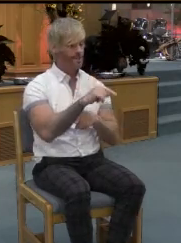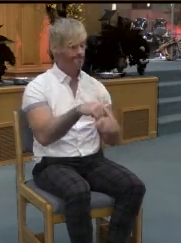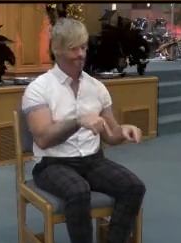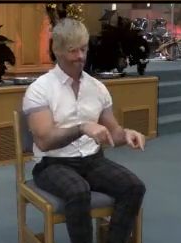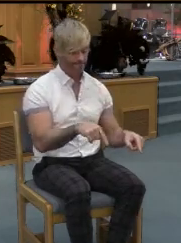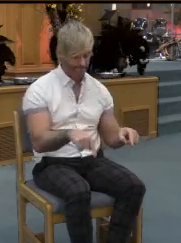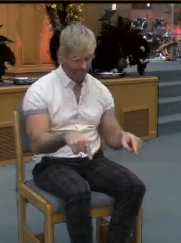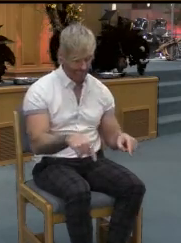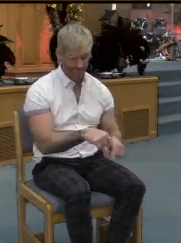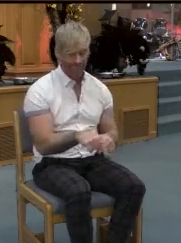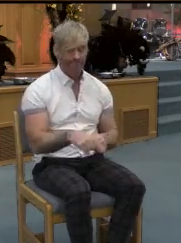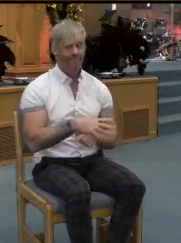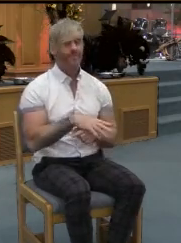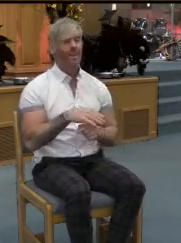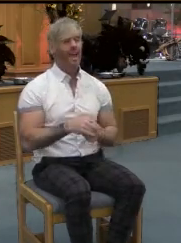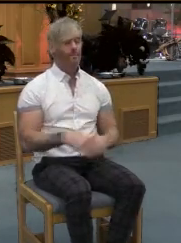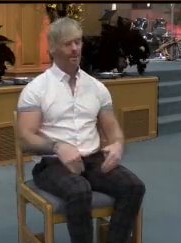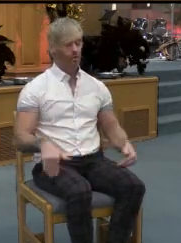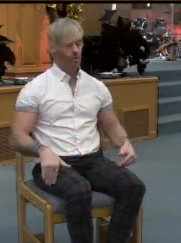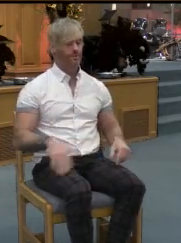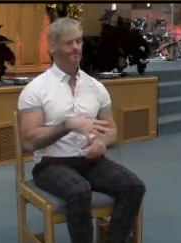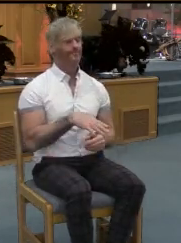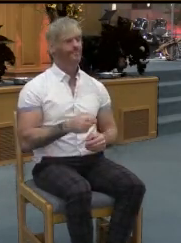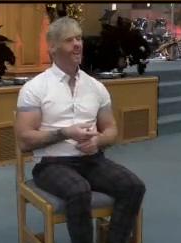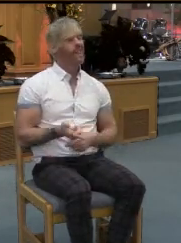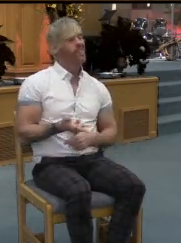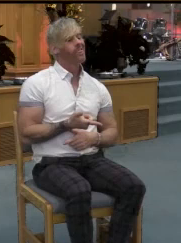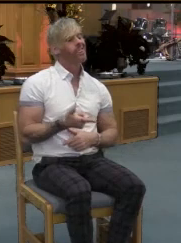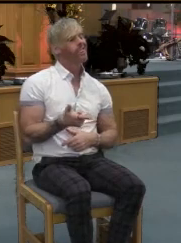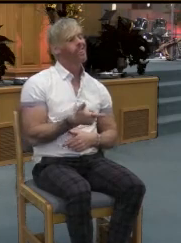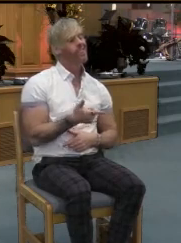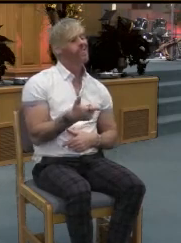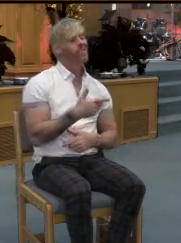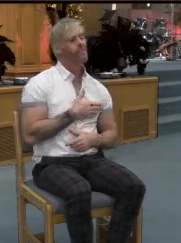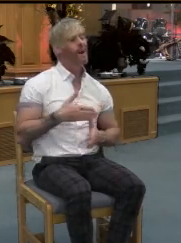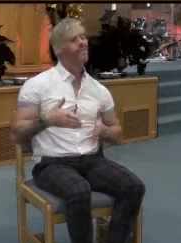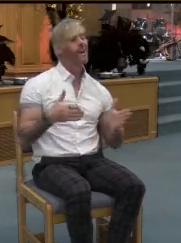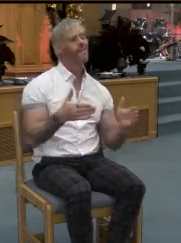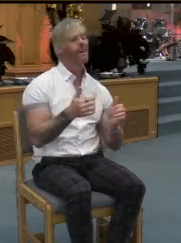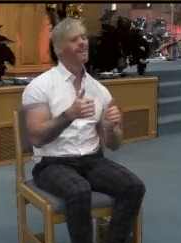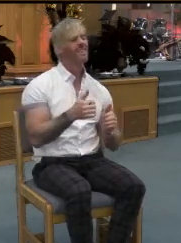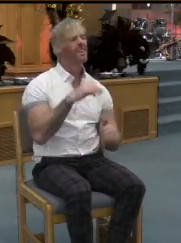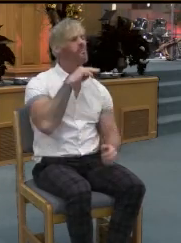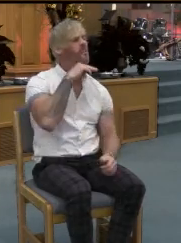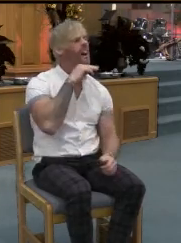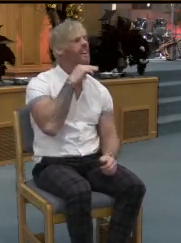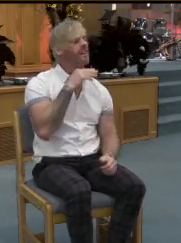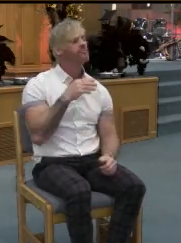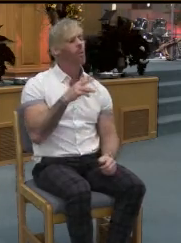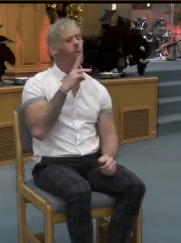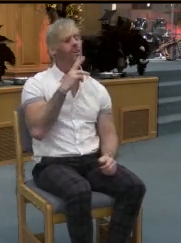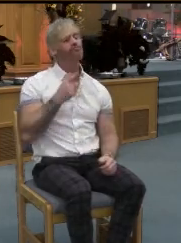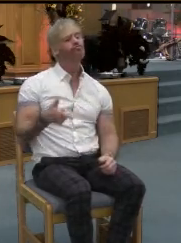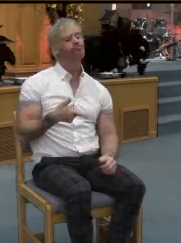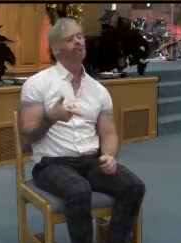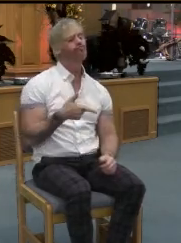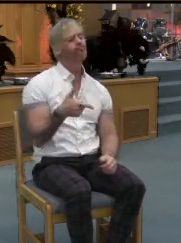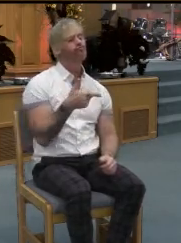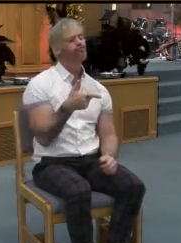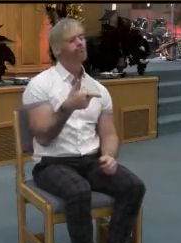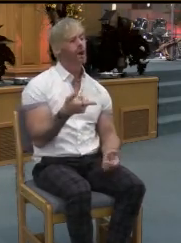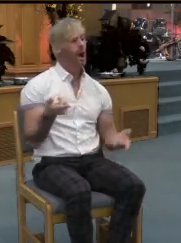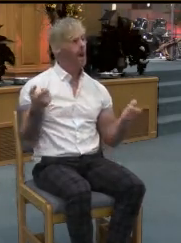washing mud off the driveway. You can picture that, can't you? Phone rang, and it was our youngest son,